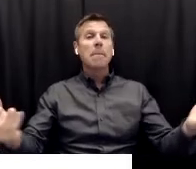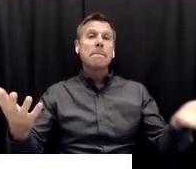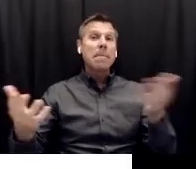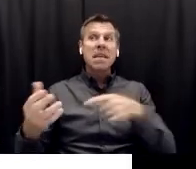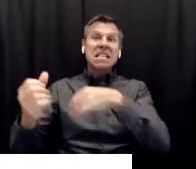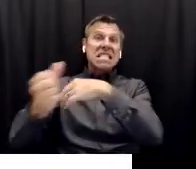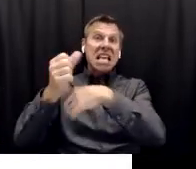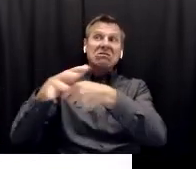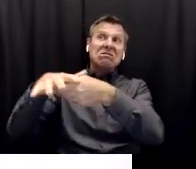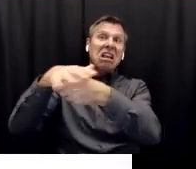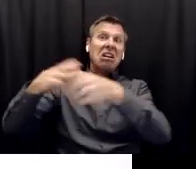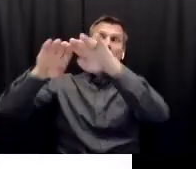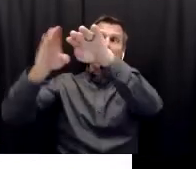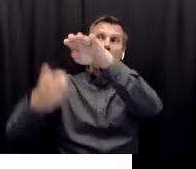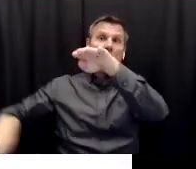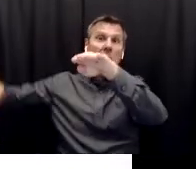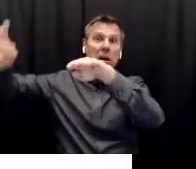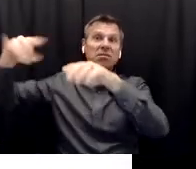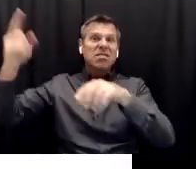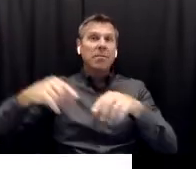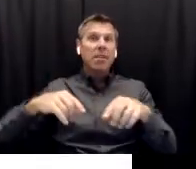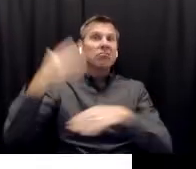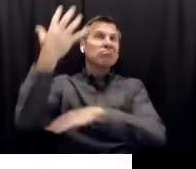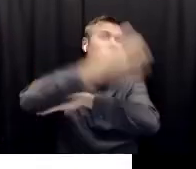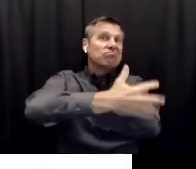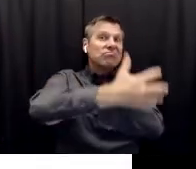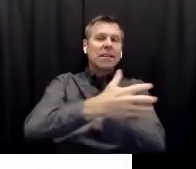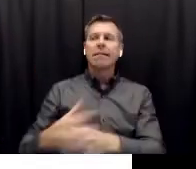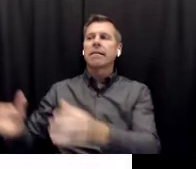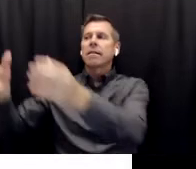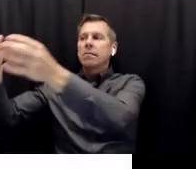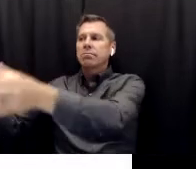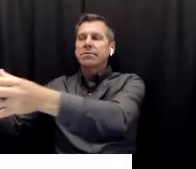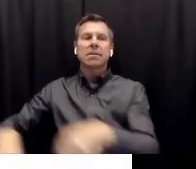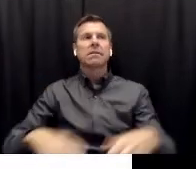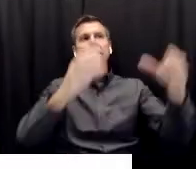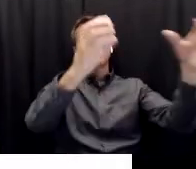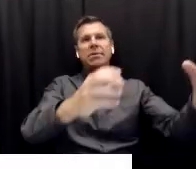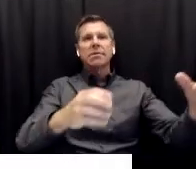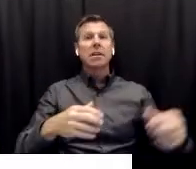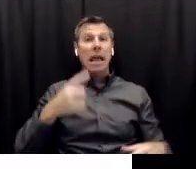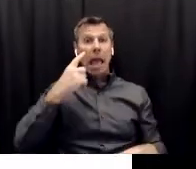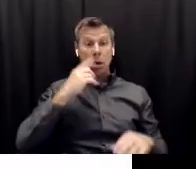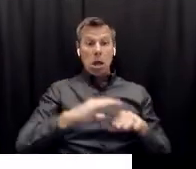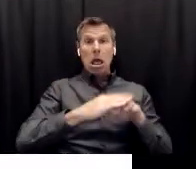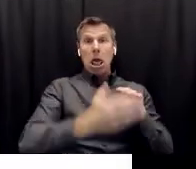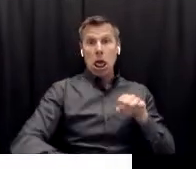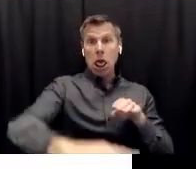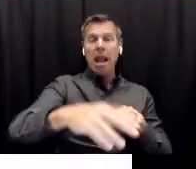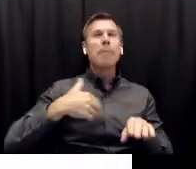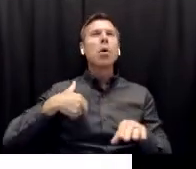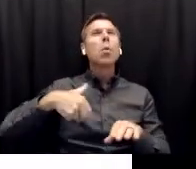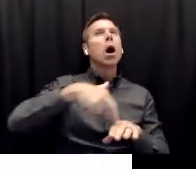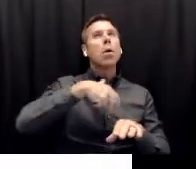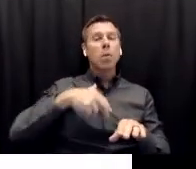tripping hazards that we may have out in the field. So if I know that I've got, say, a pothole in an area that I might be walking around during